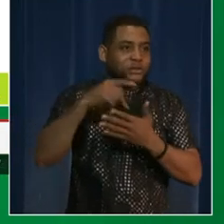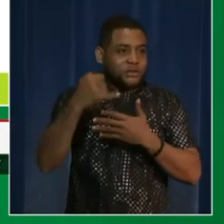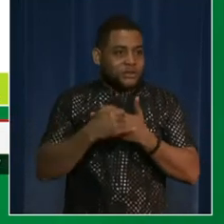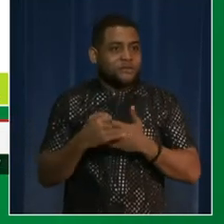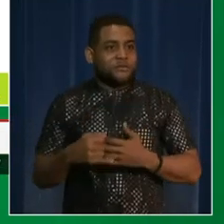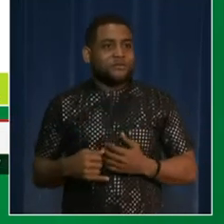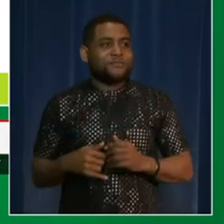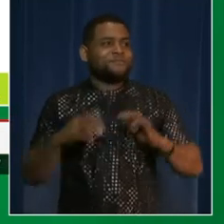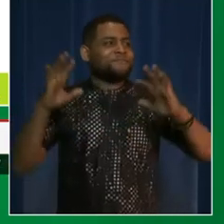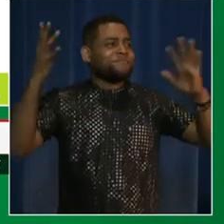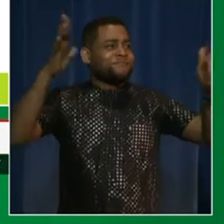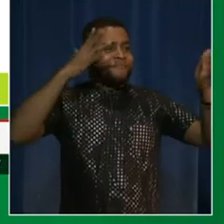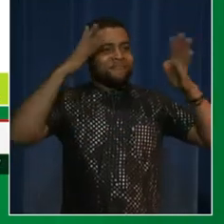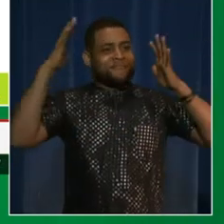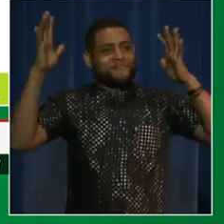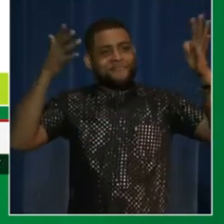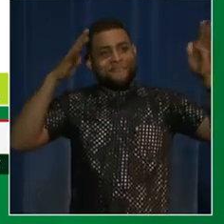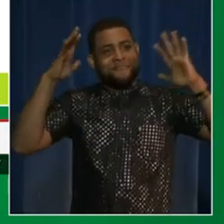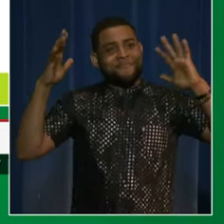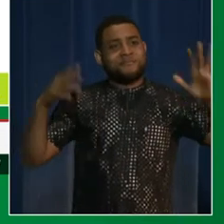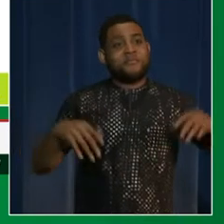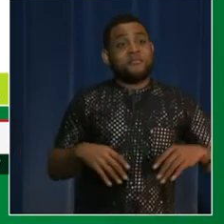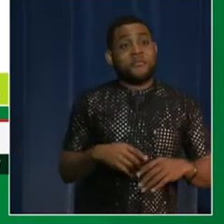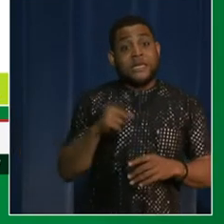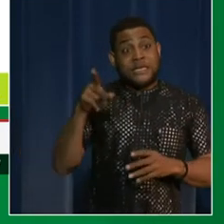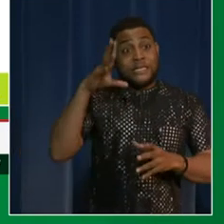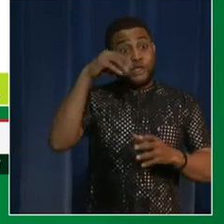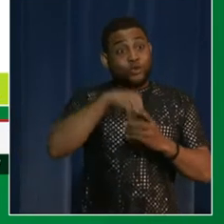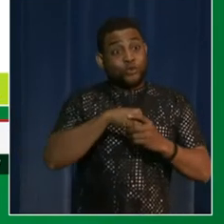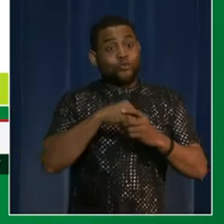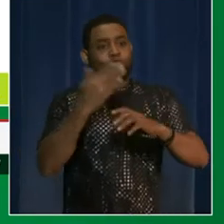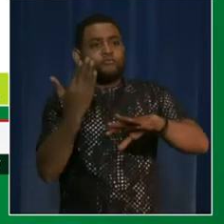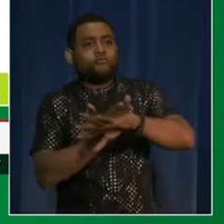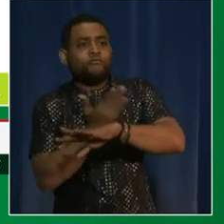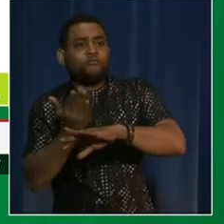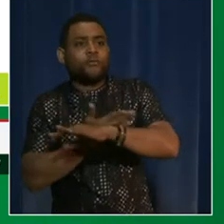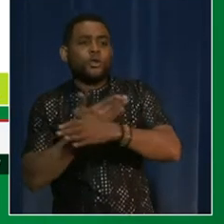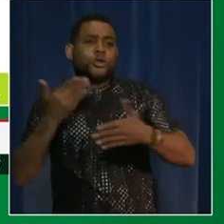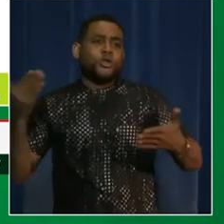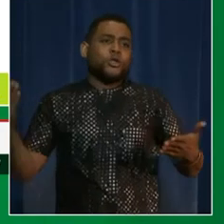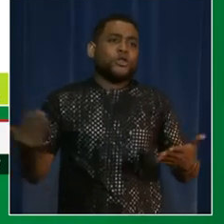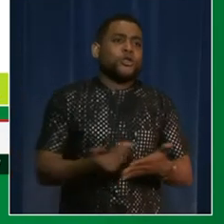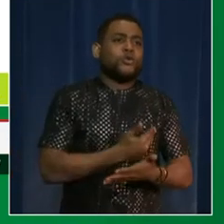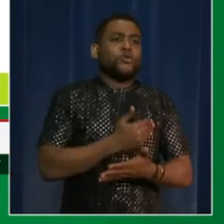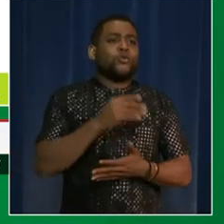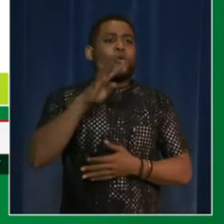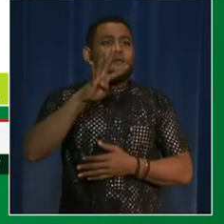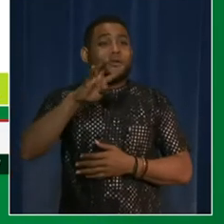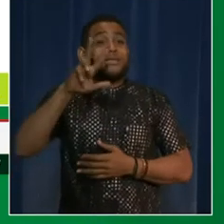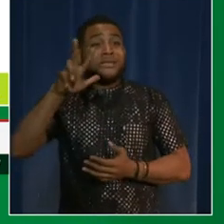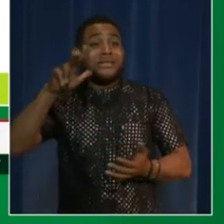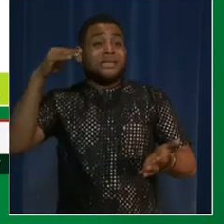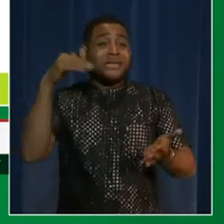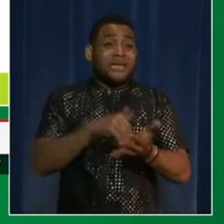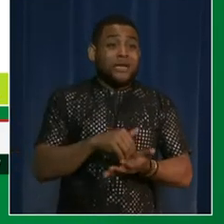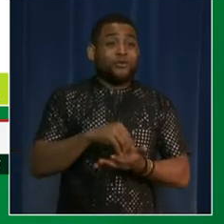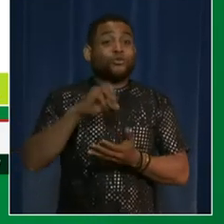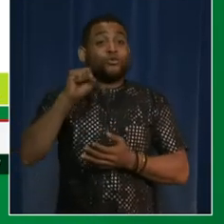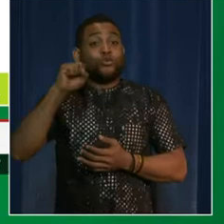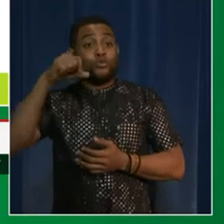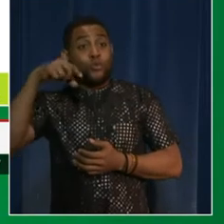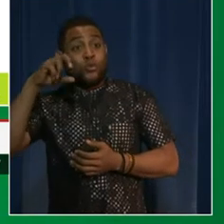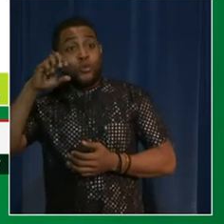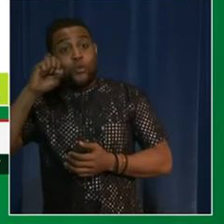that's right, includes the construction of a new 43,000 square foot recreation and